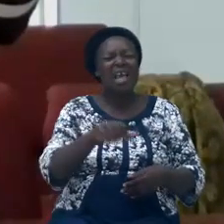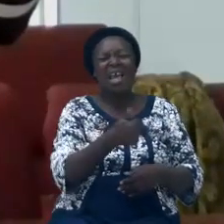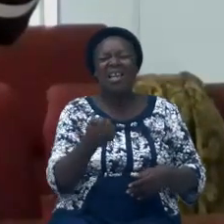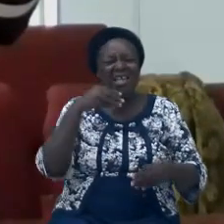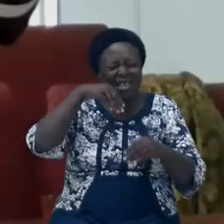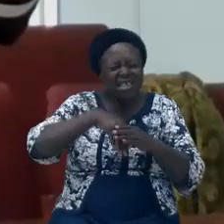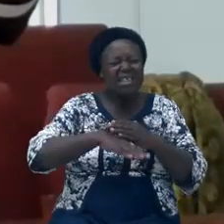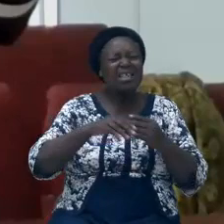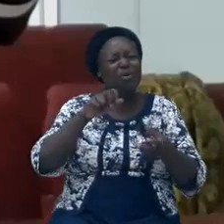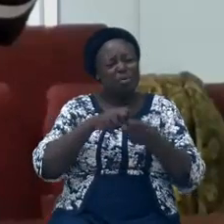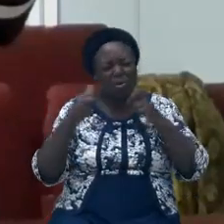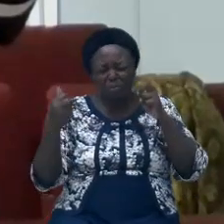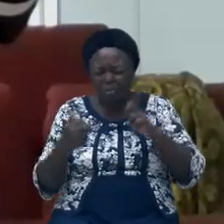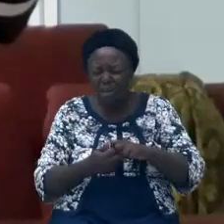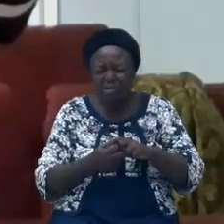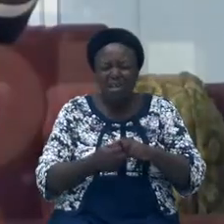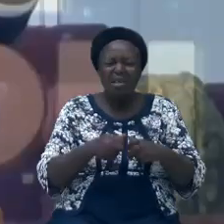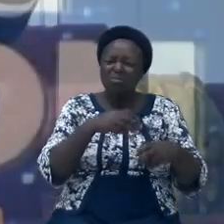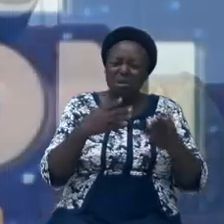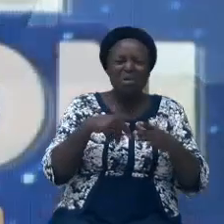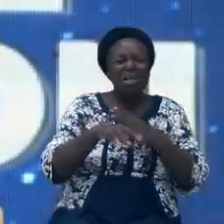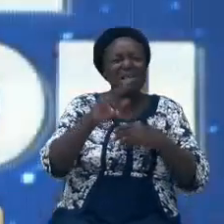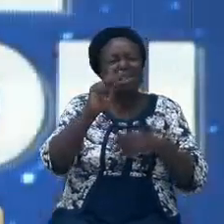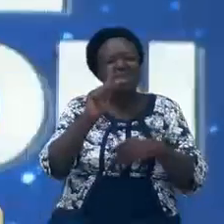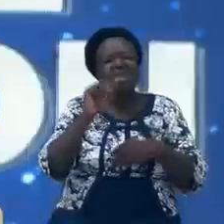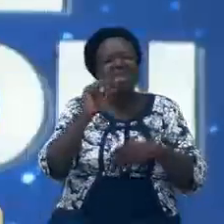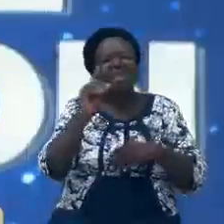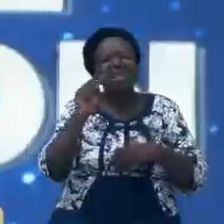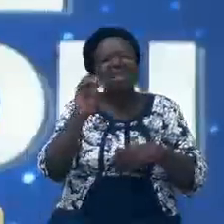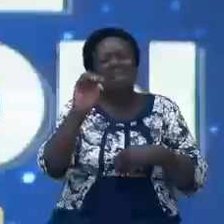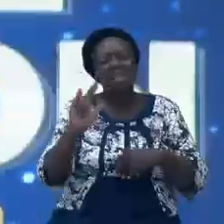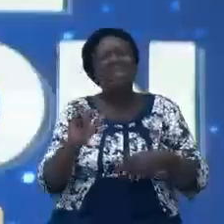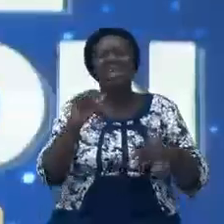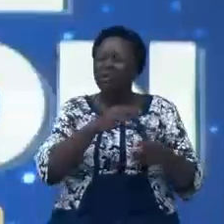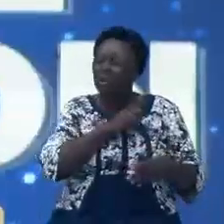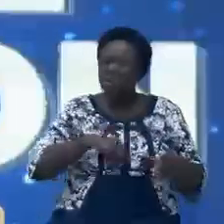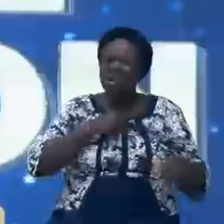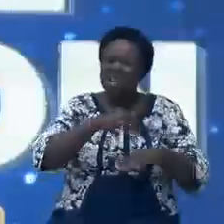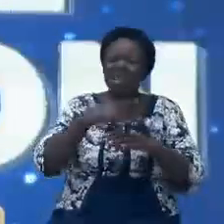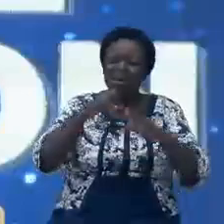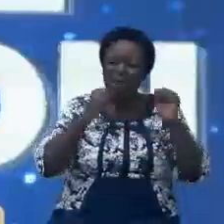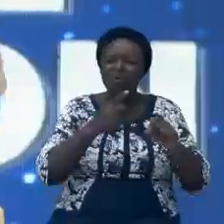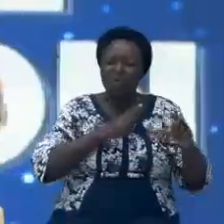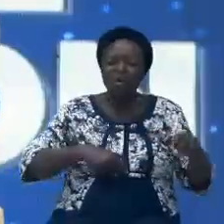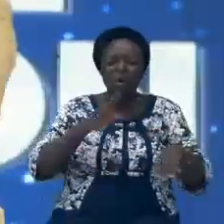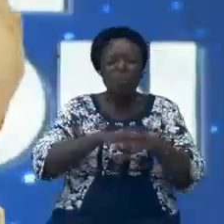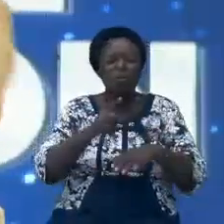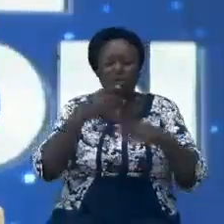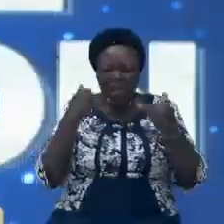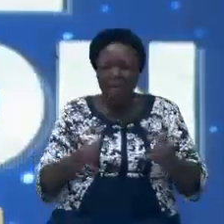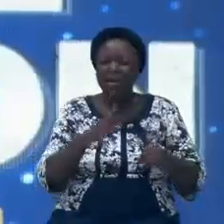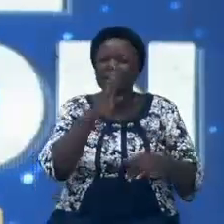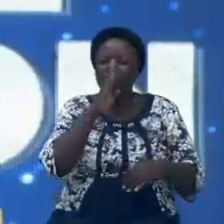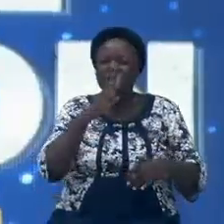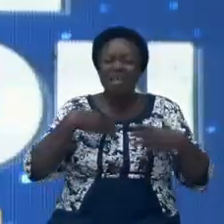hiv is like ulcer any internal problem of the kidney in the laws i send the